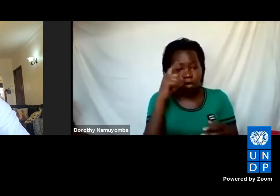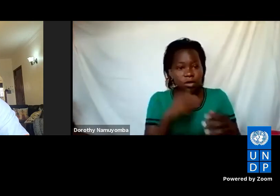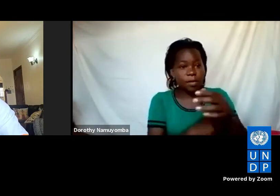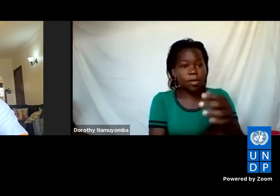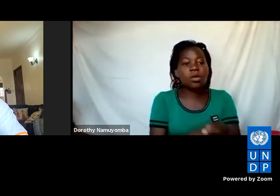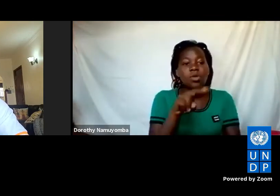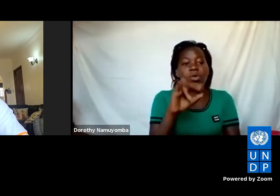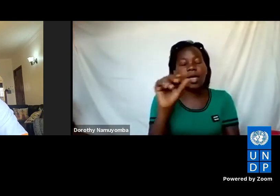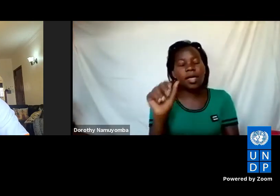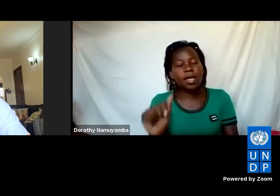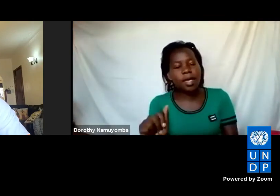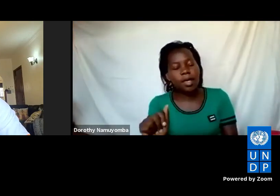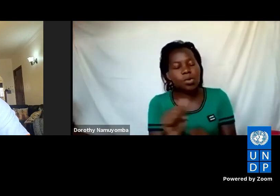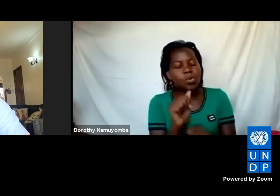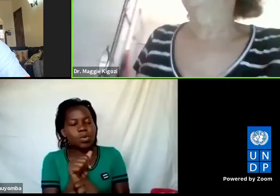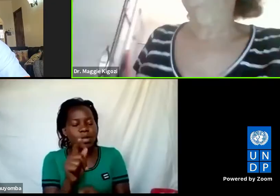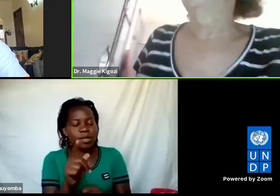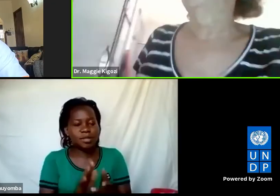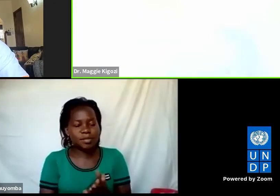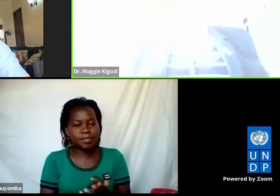do this. Then